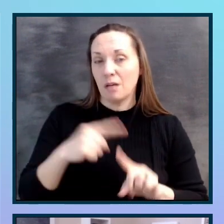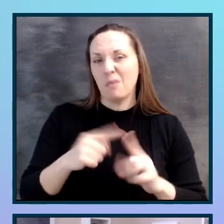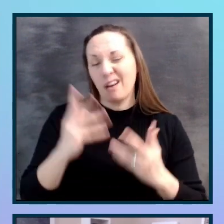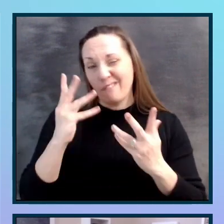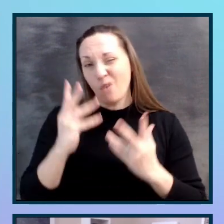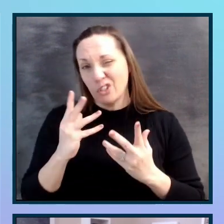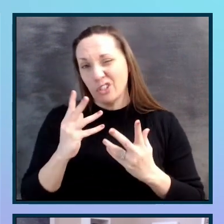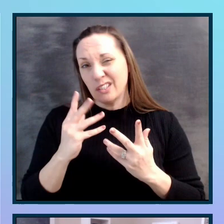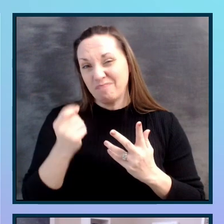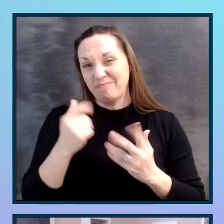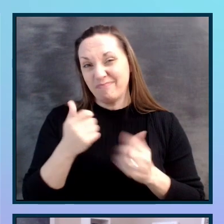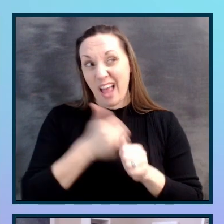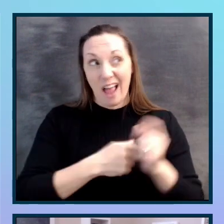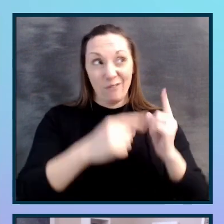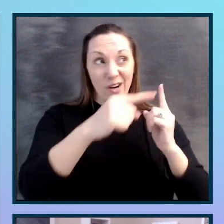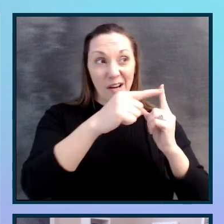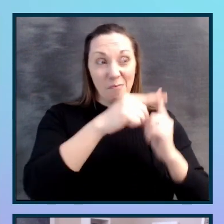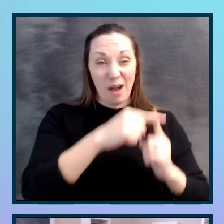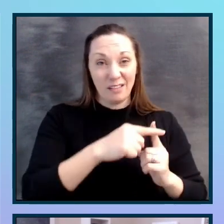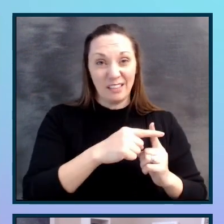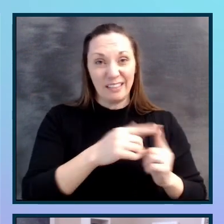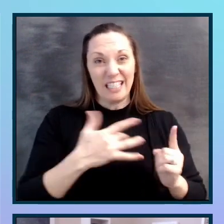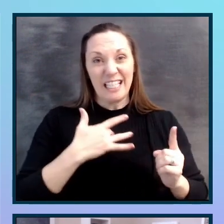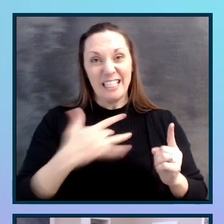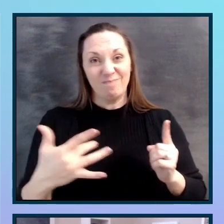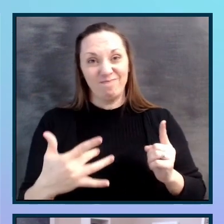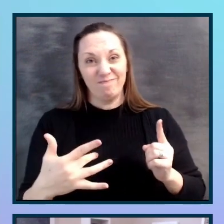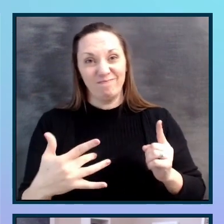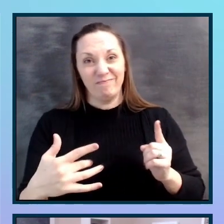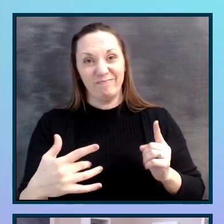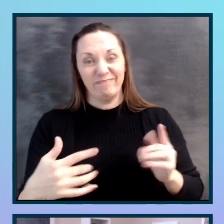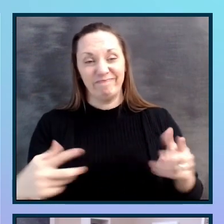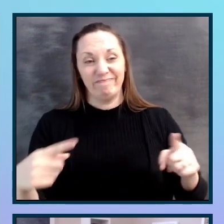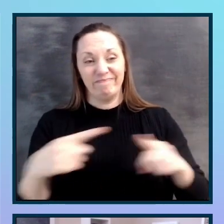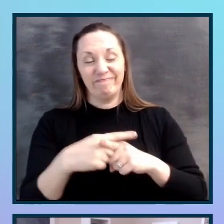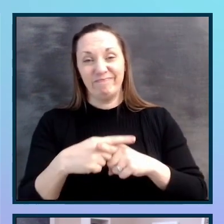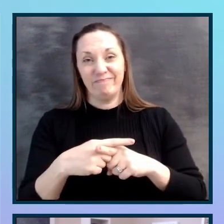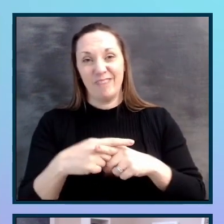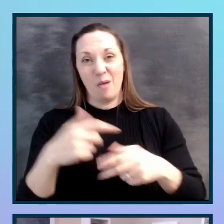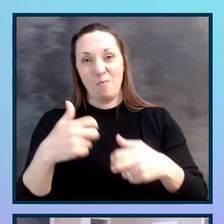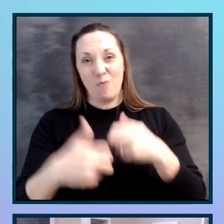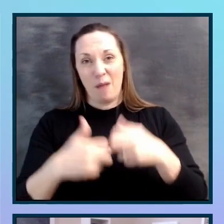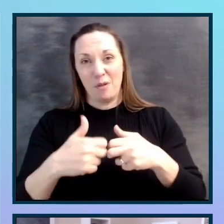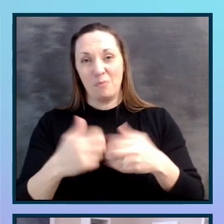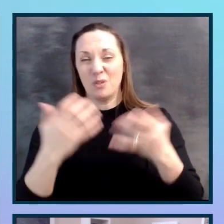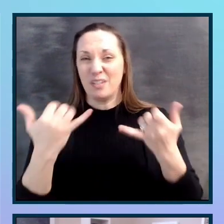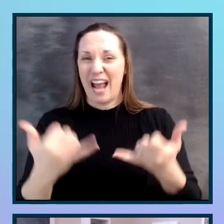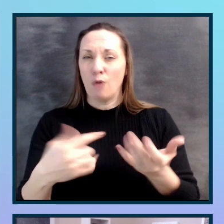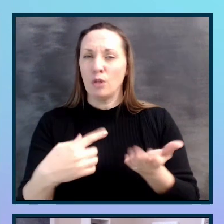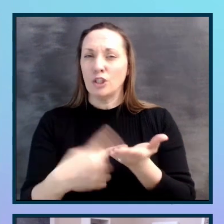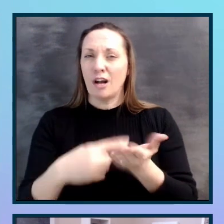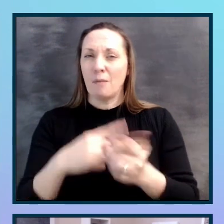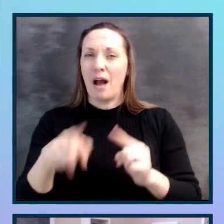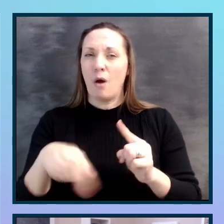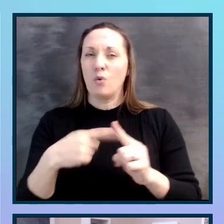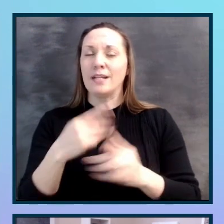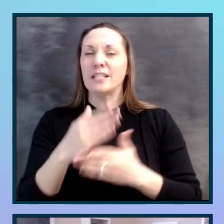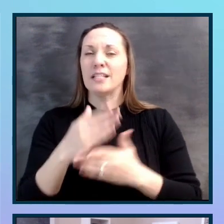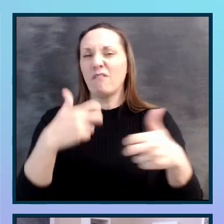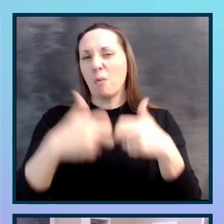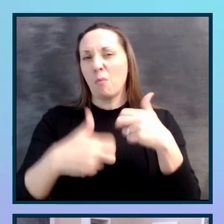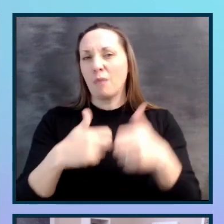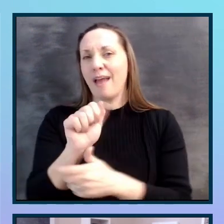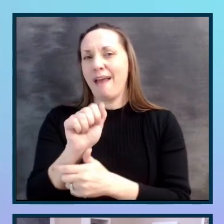every positive, there comes a catch, and there comes a problem. And so let's dive into some of the problems